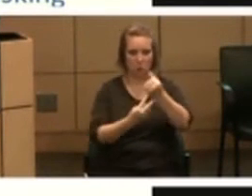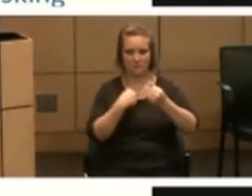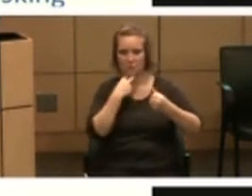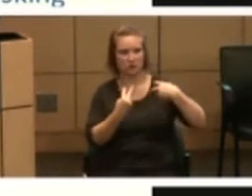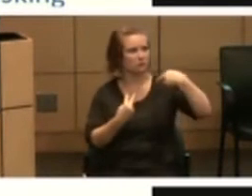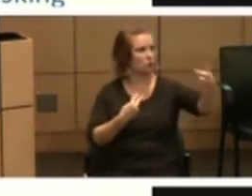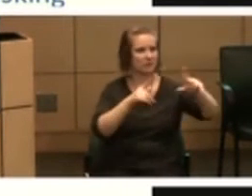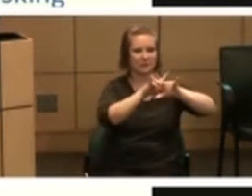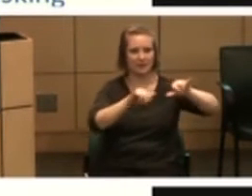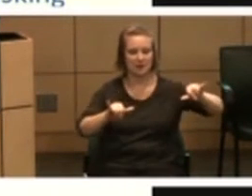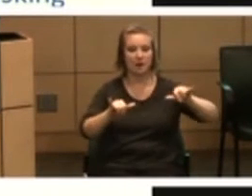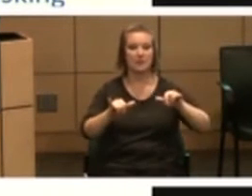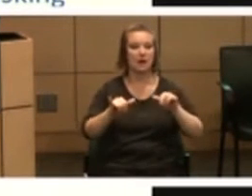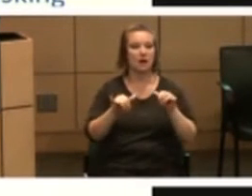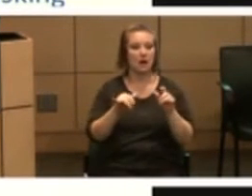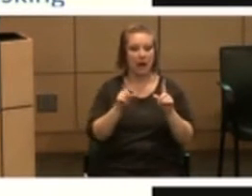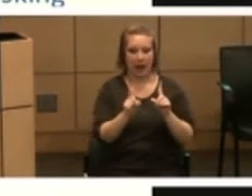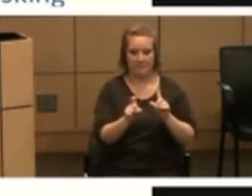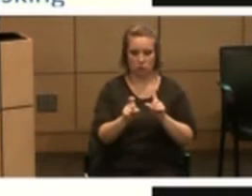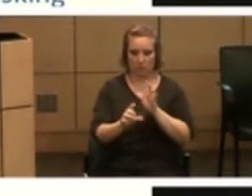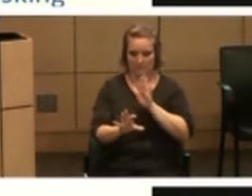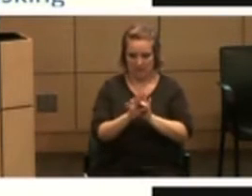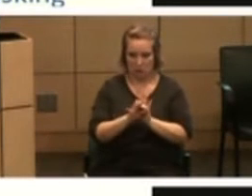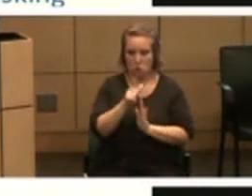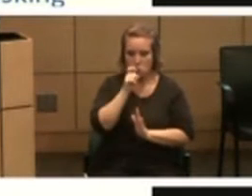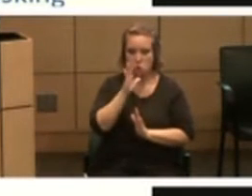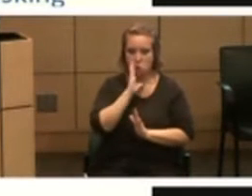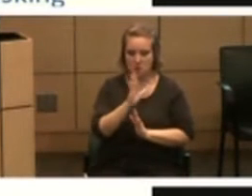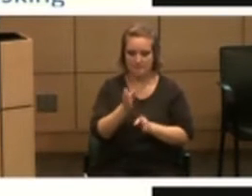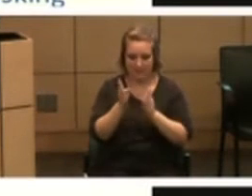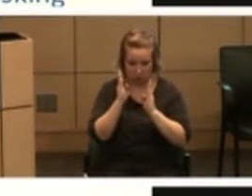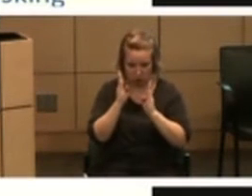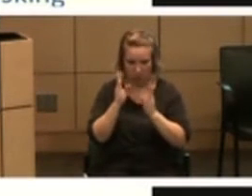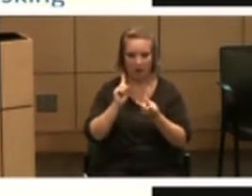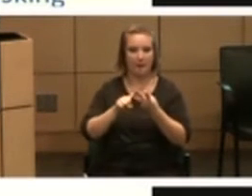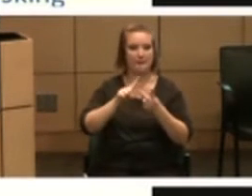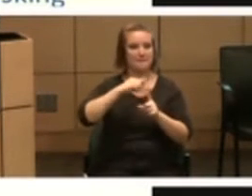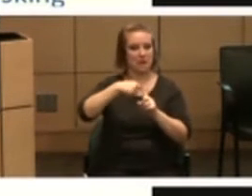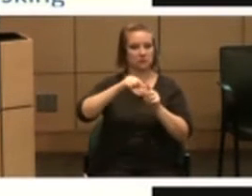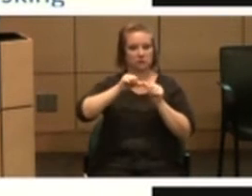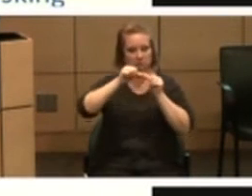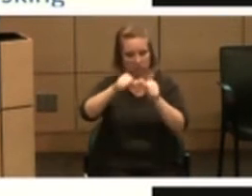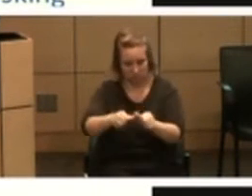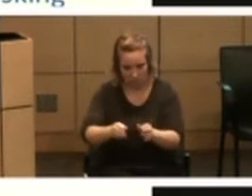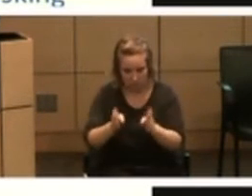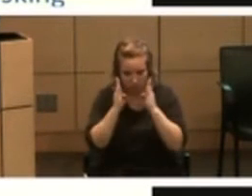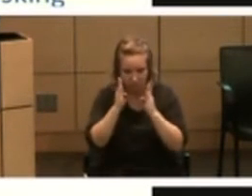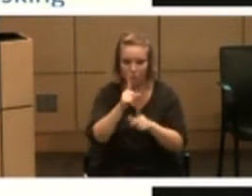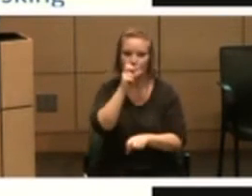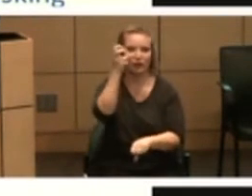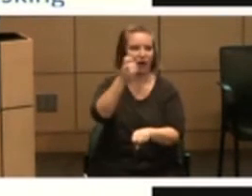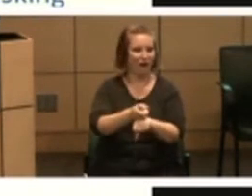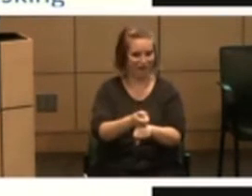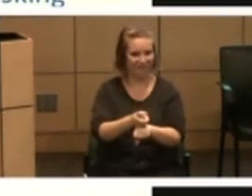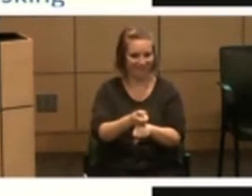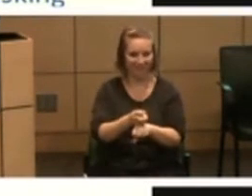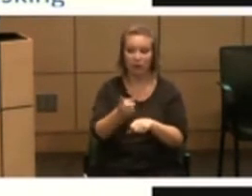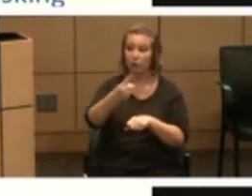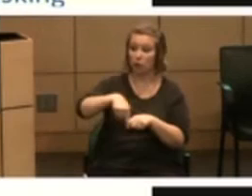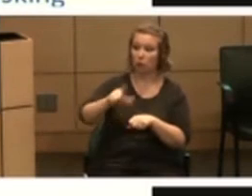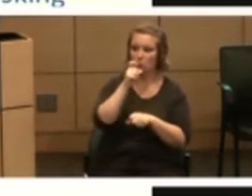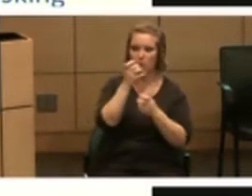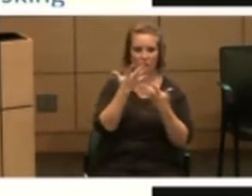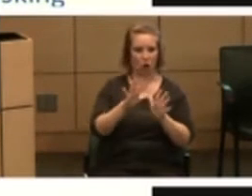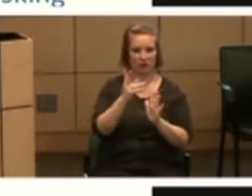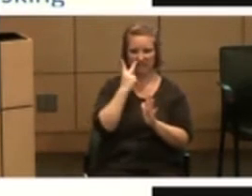to selectively attend to one person talking and ignore another person talking, really, really hard. Okay? And most of you who have or have ever seen a